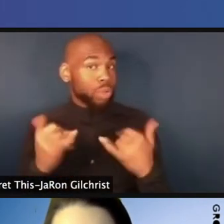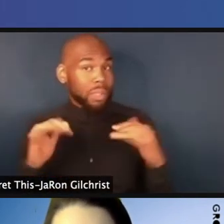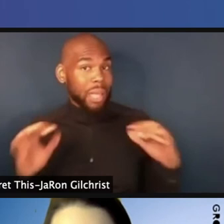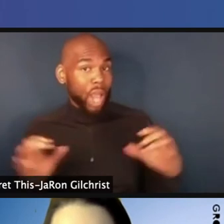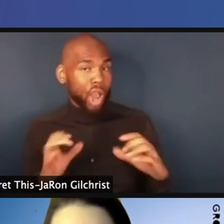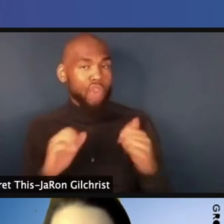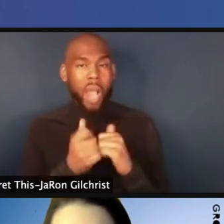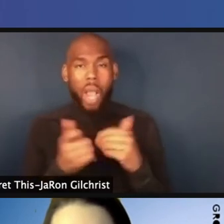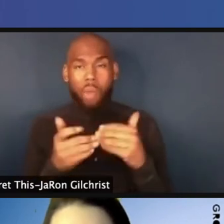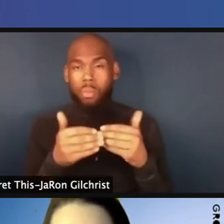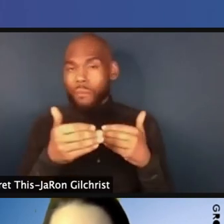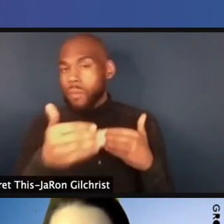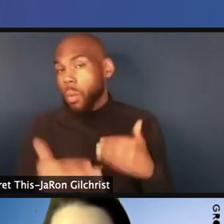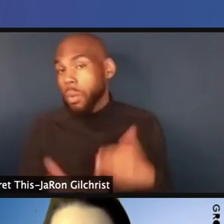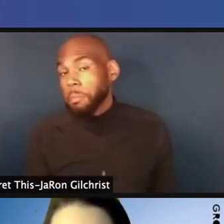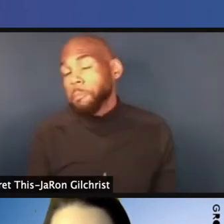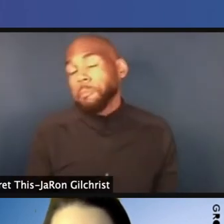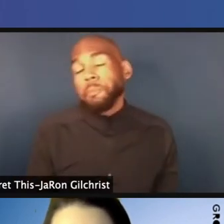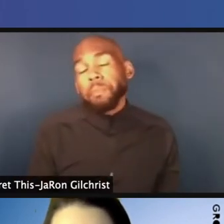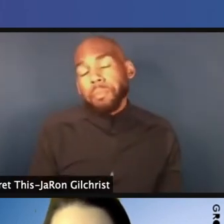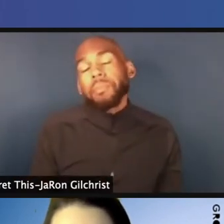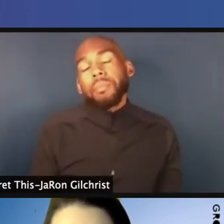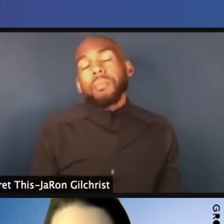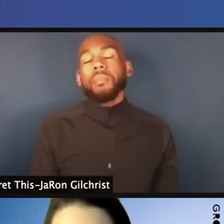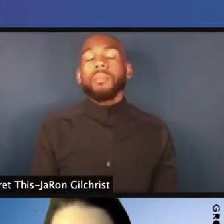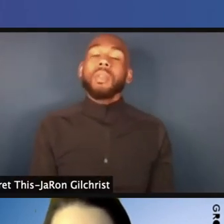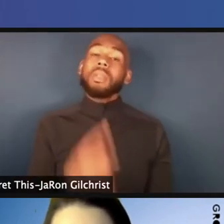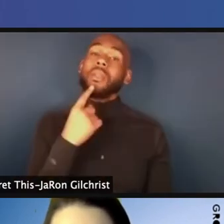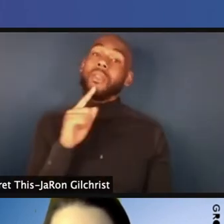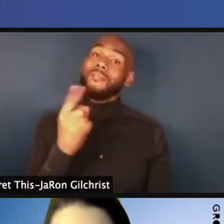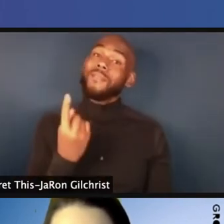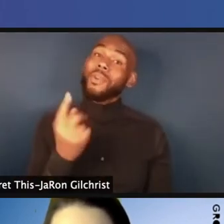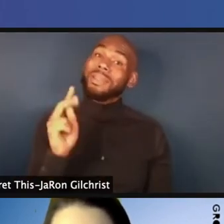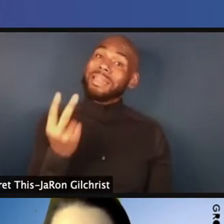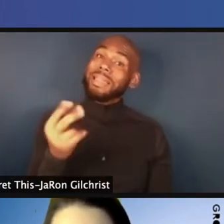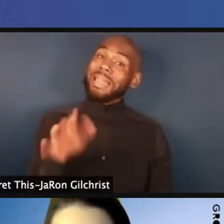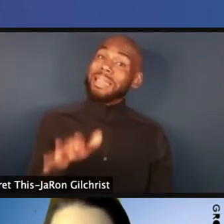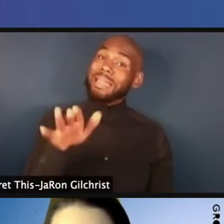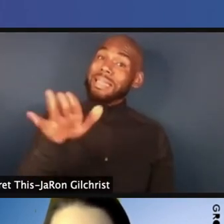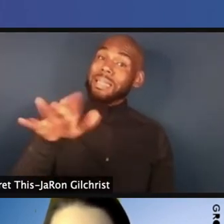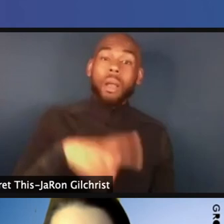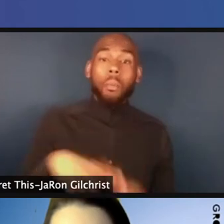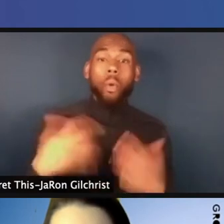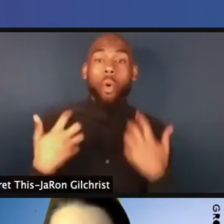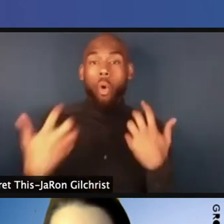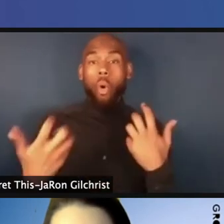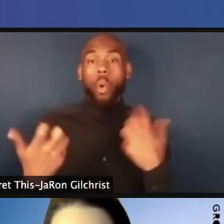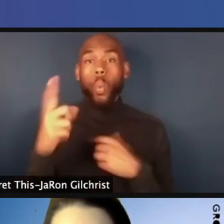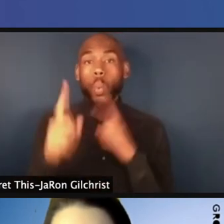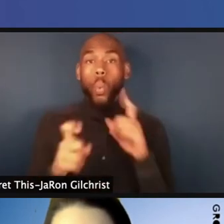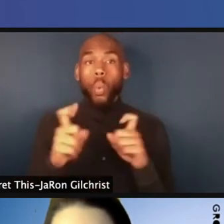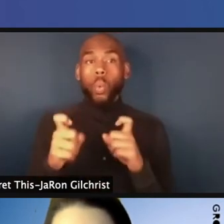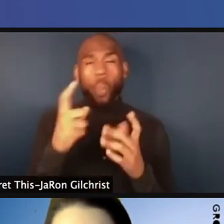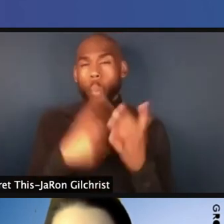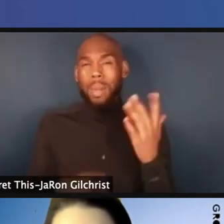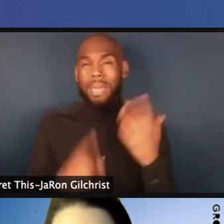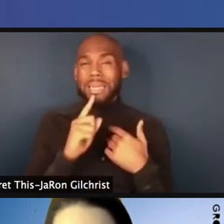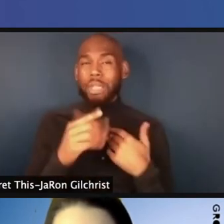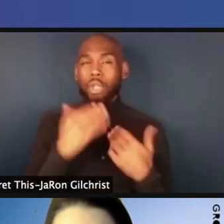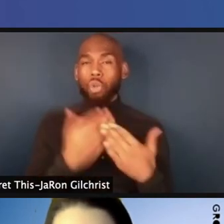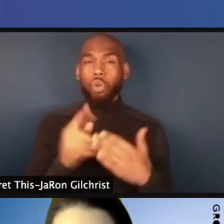future, right? And you were just talking about that first step, that second step, but a question we have from our audience is sort of, what is a good first step for